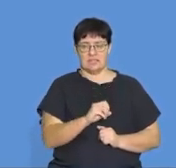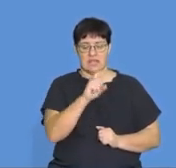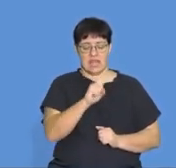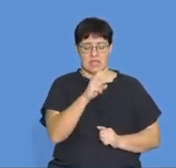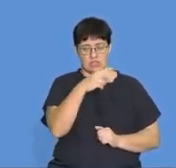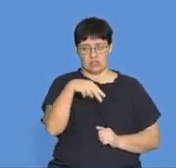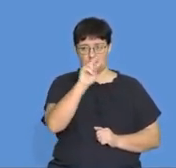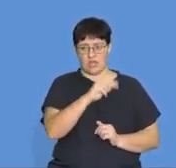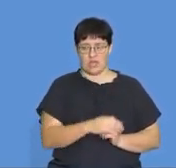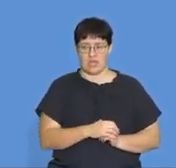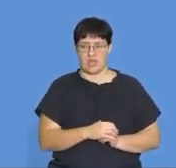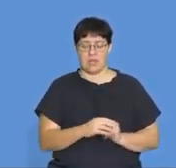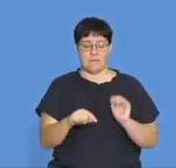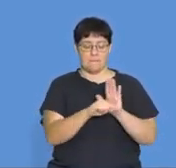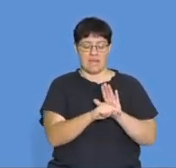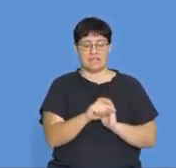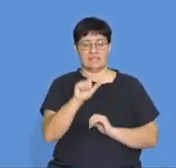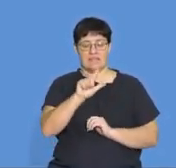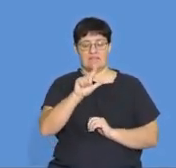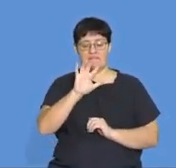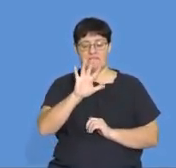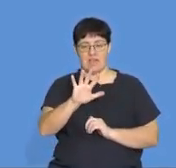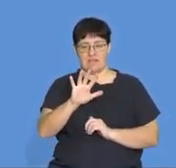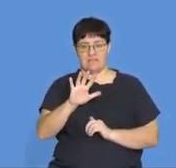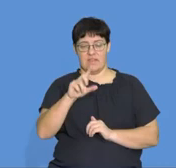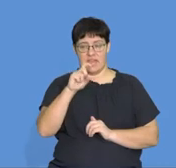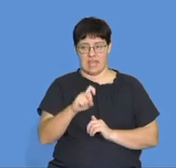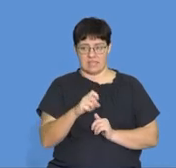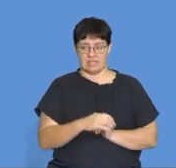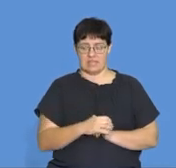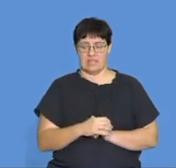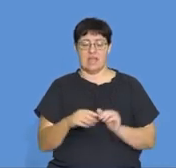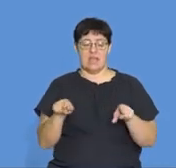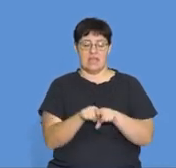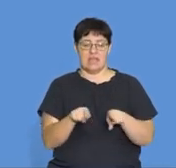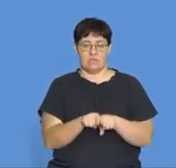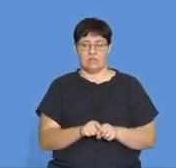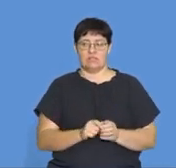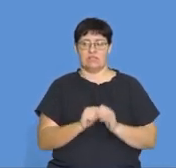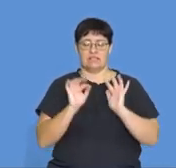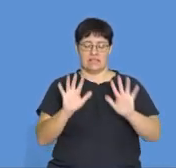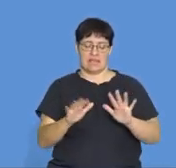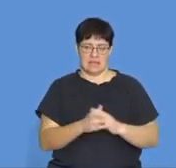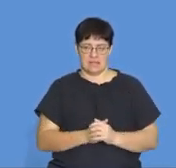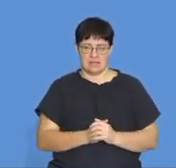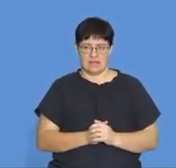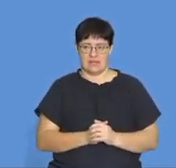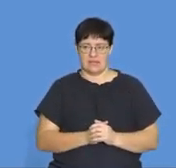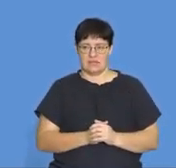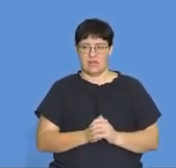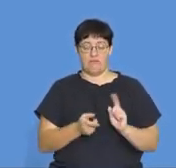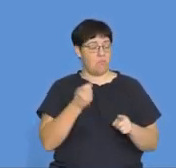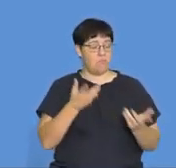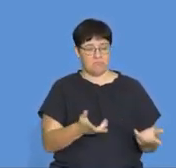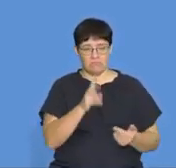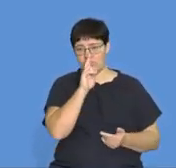80x squared minus 75x equal to 10. Now from here